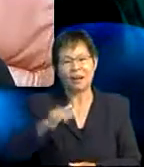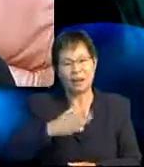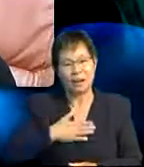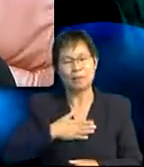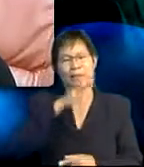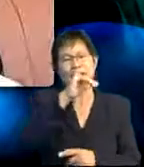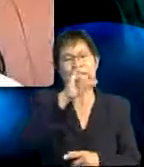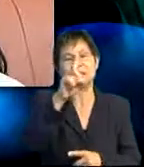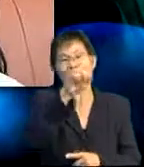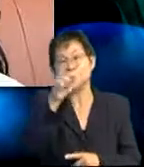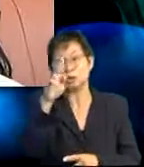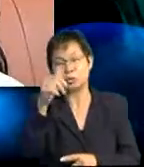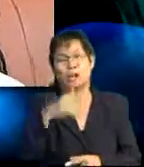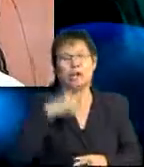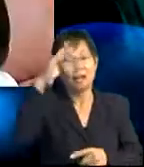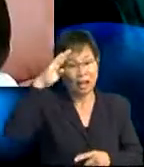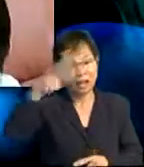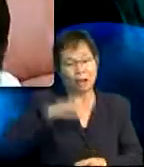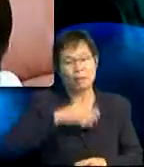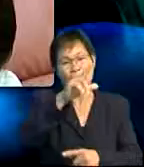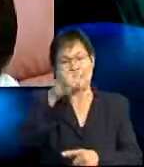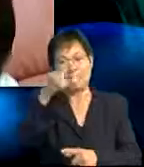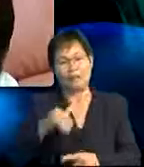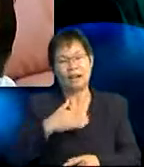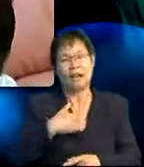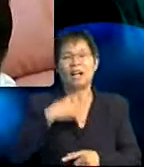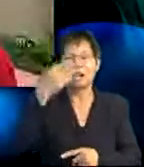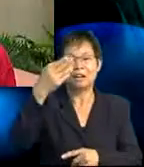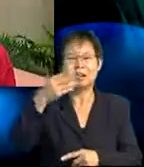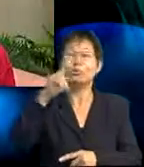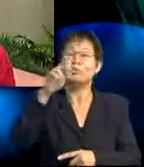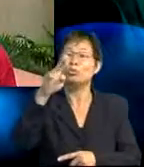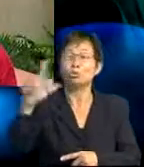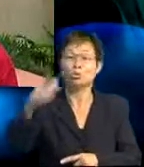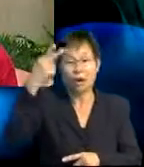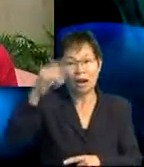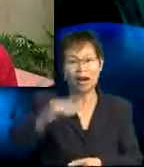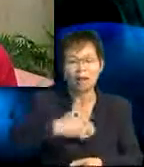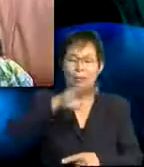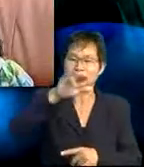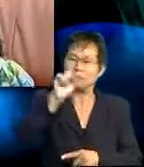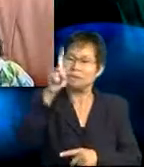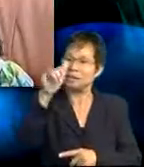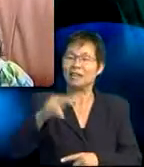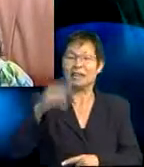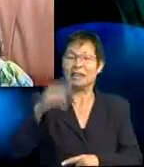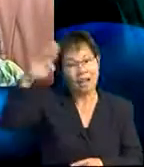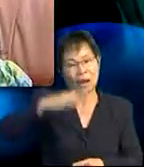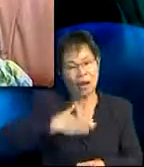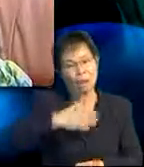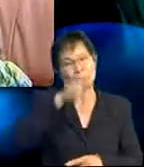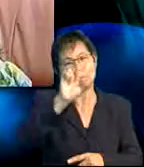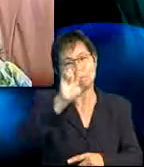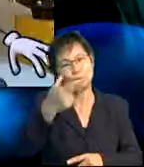Hi, I'm Izwan. Hello, I'm Lily. Hello, I'm Nurul. Hi, I'm Justin. Hello,